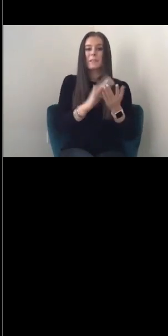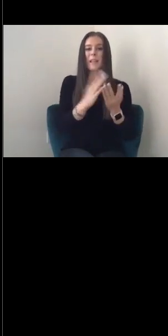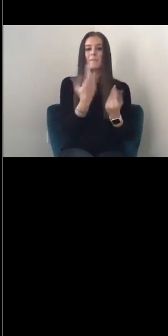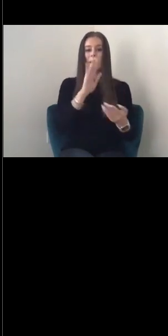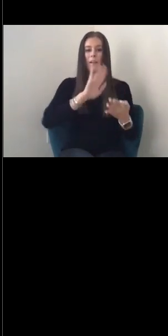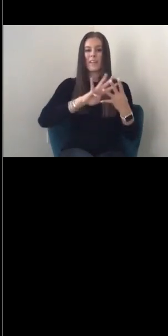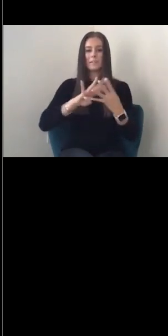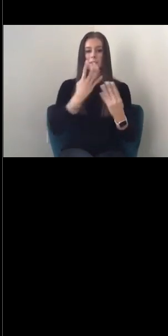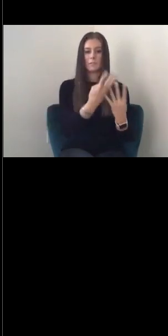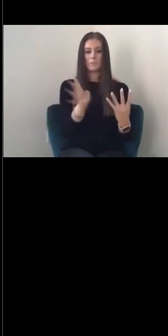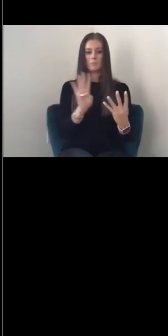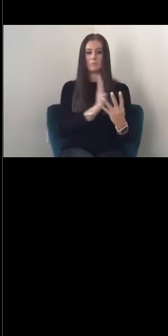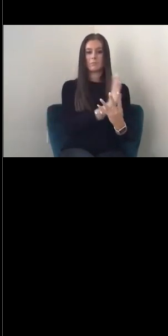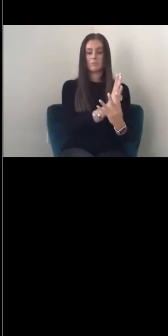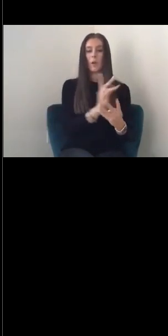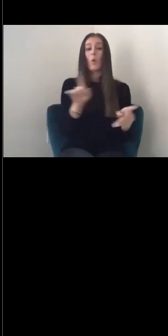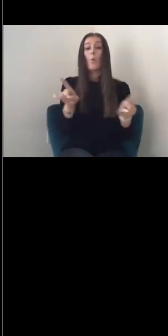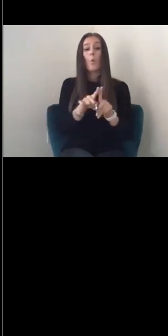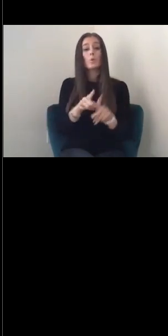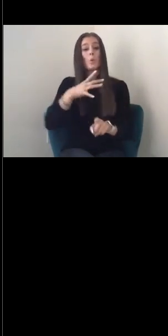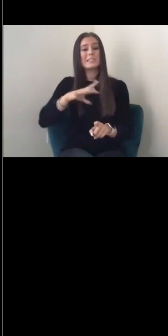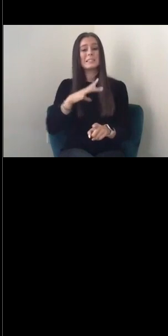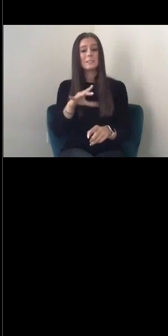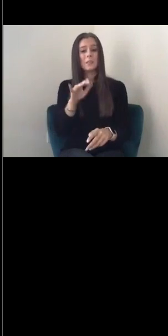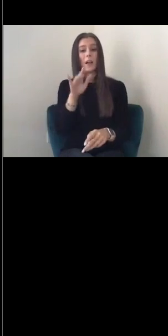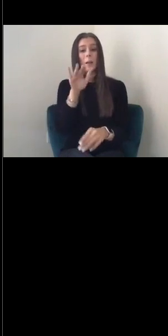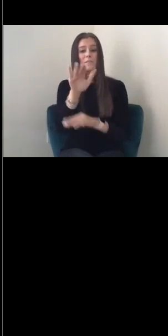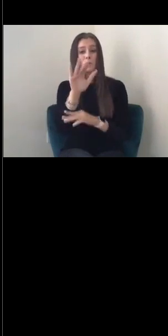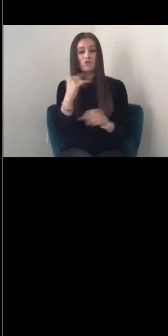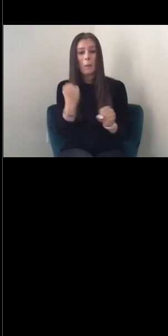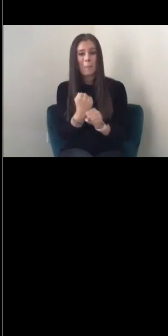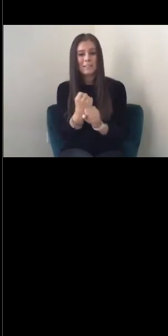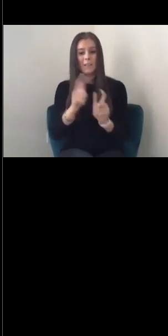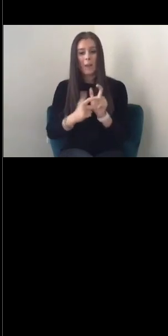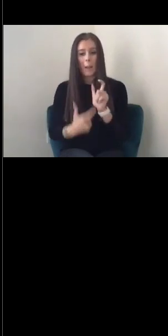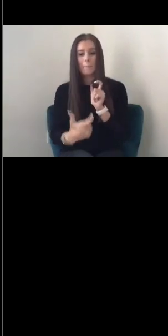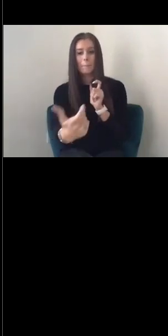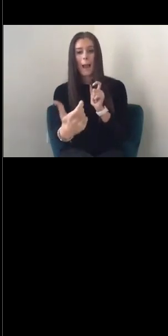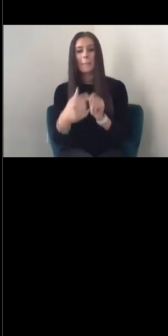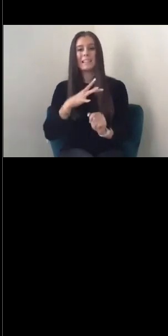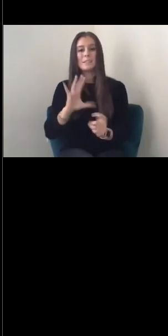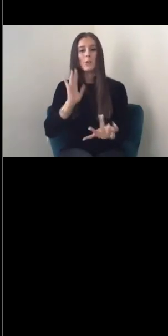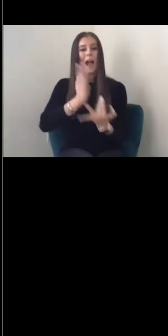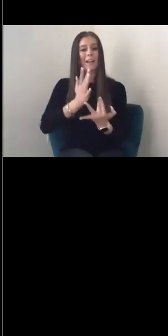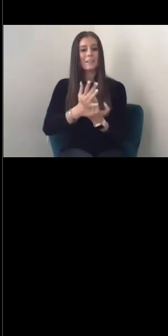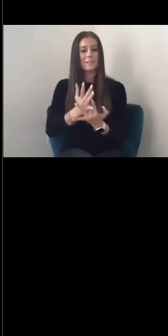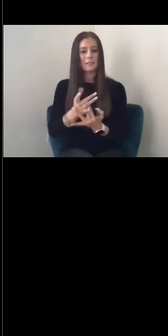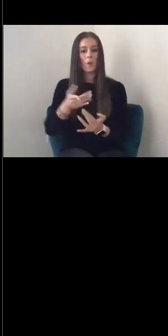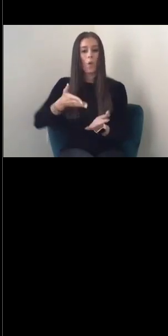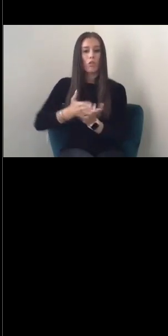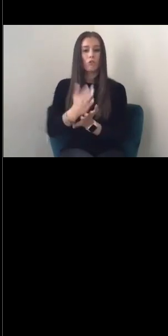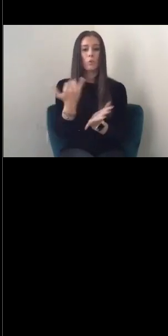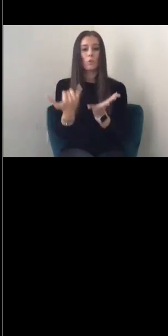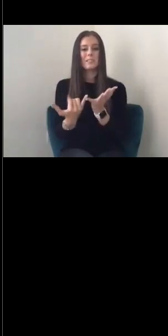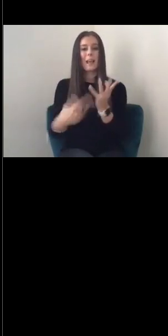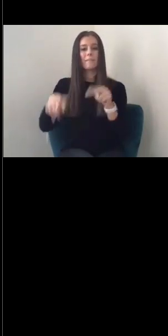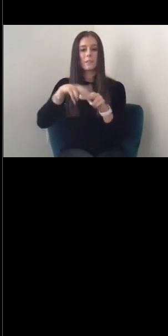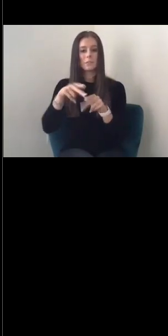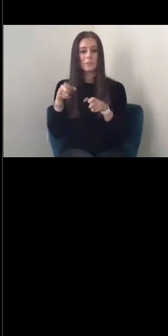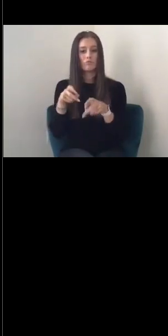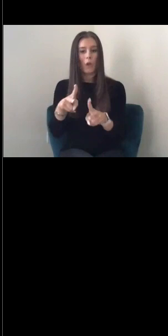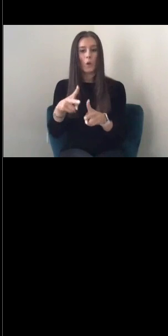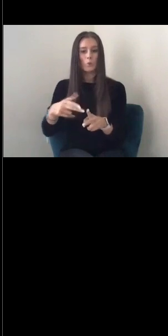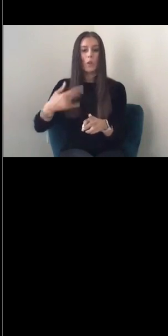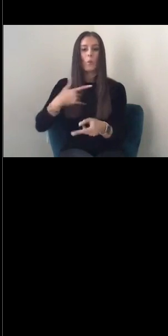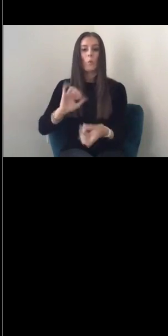Access for future maintenance would also be required off Stanford Road, and some land outside of the development boundary we presented at